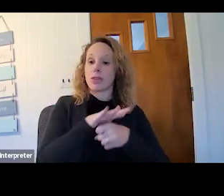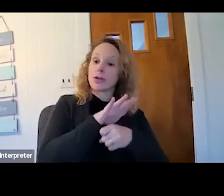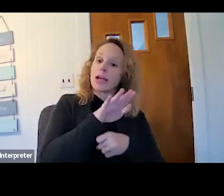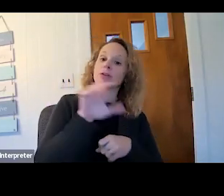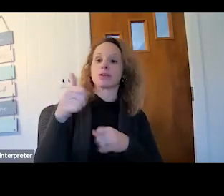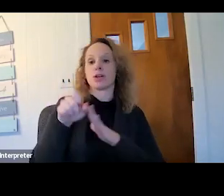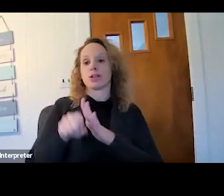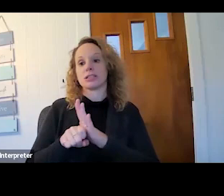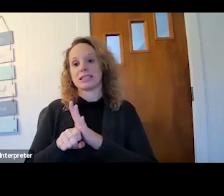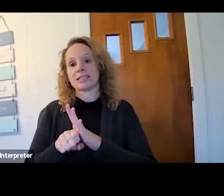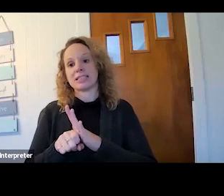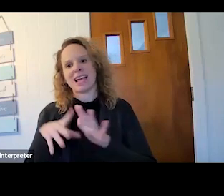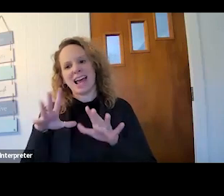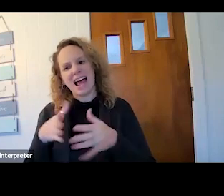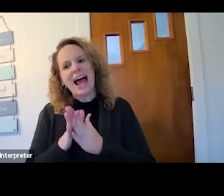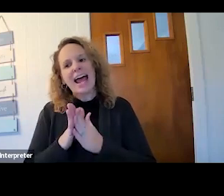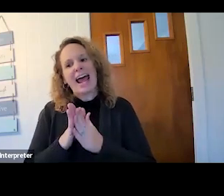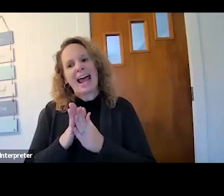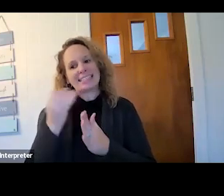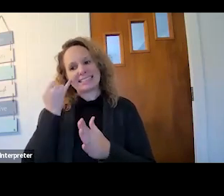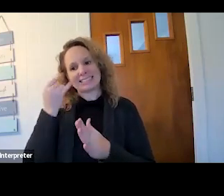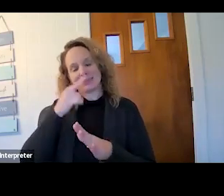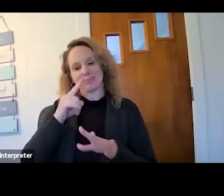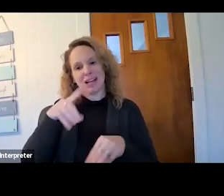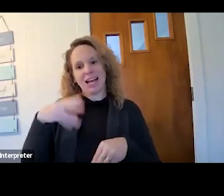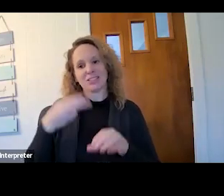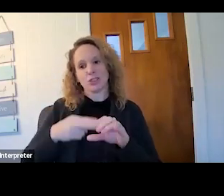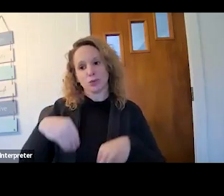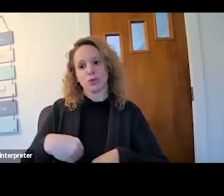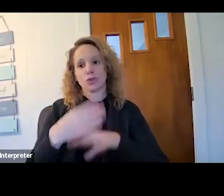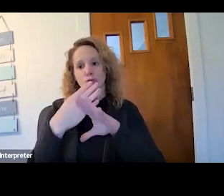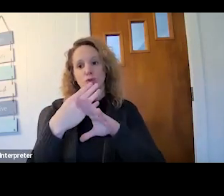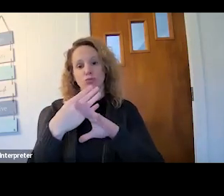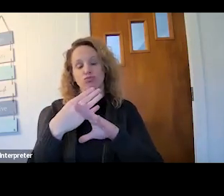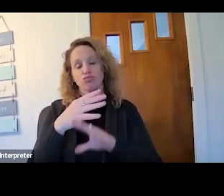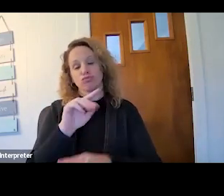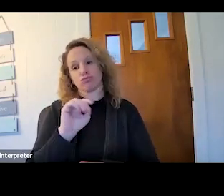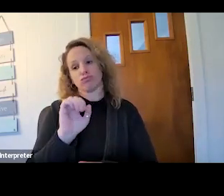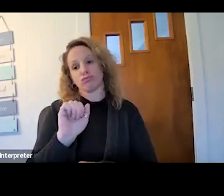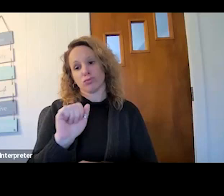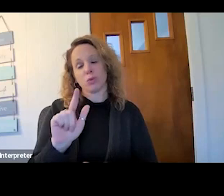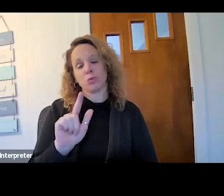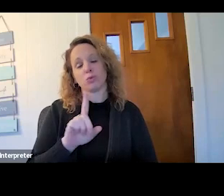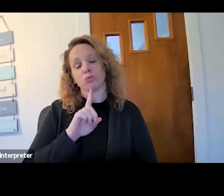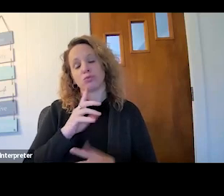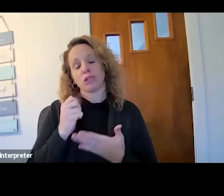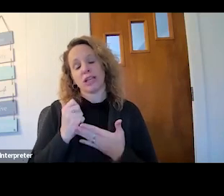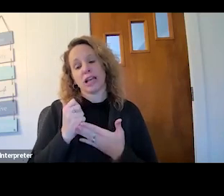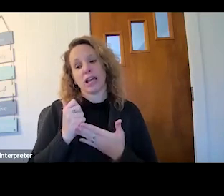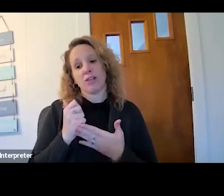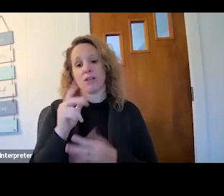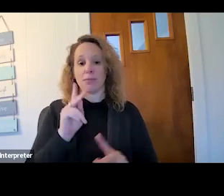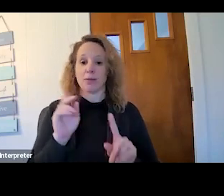states, I do ask them to join us on Zoom, and I have found that it's a valuable tool. I get people to get to court